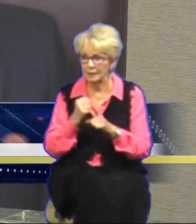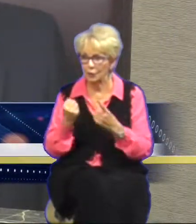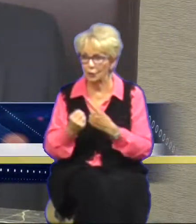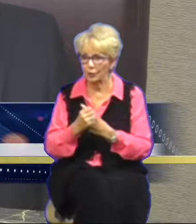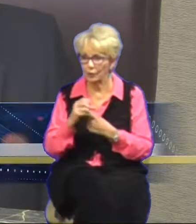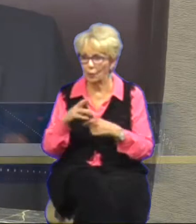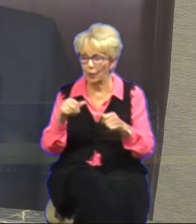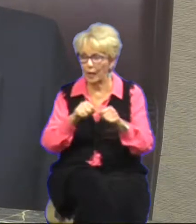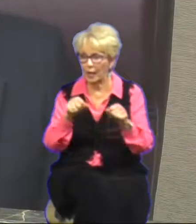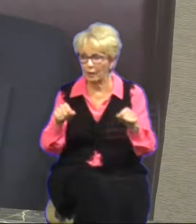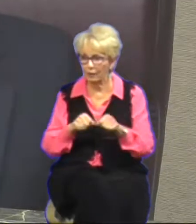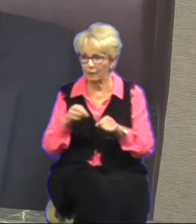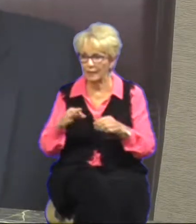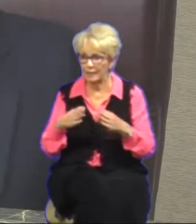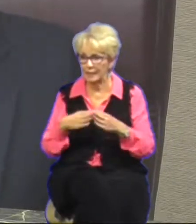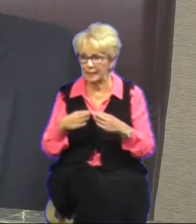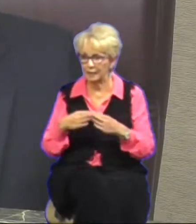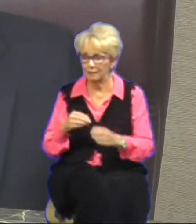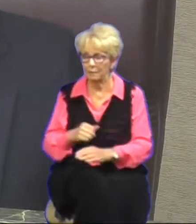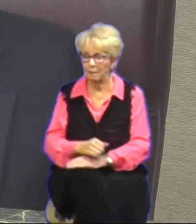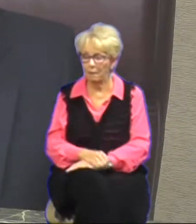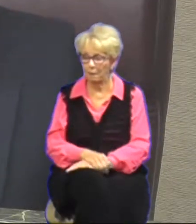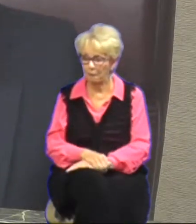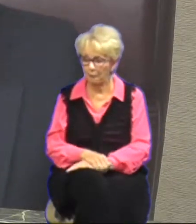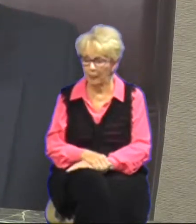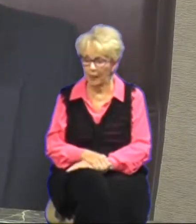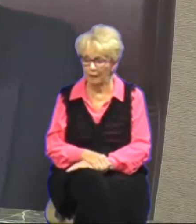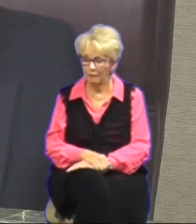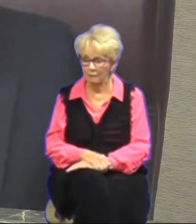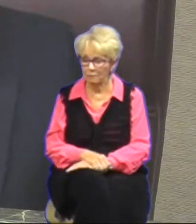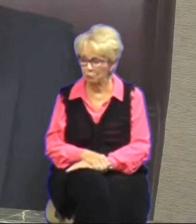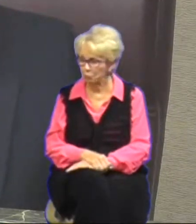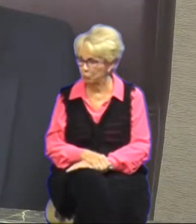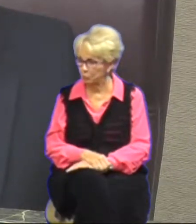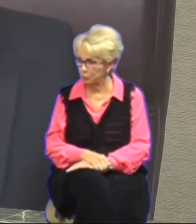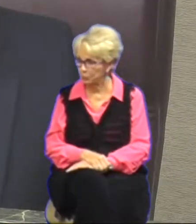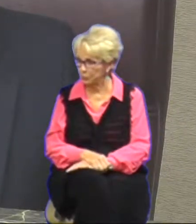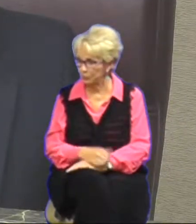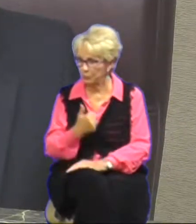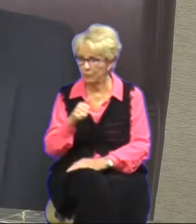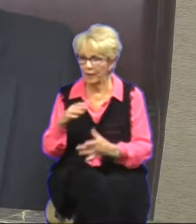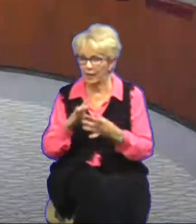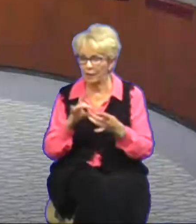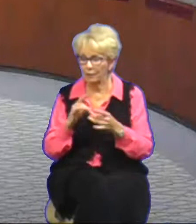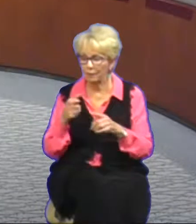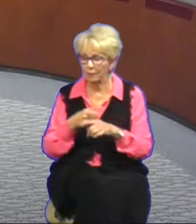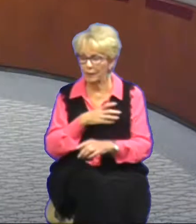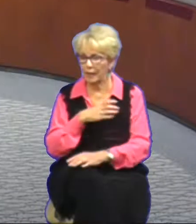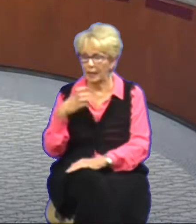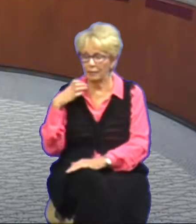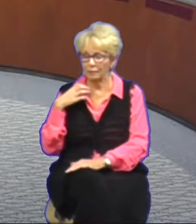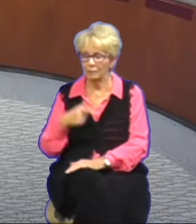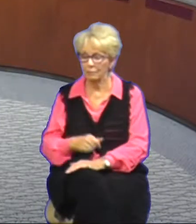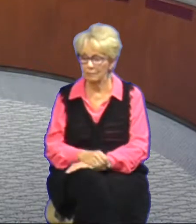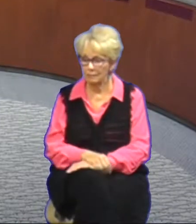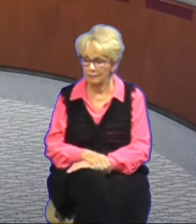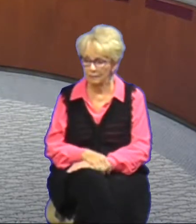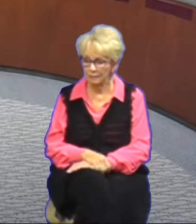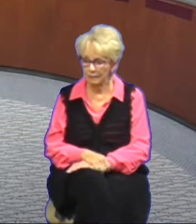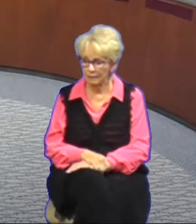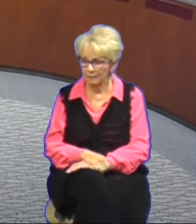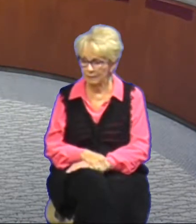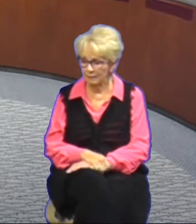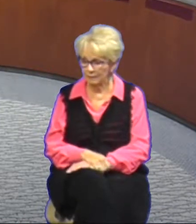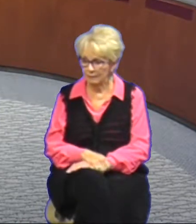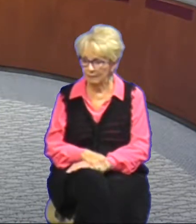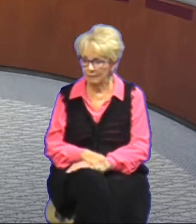situations or areas of the city. Thank you. Any members of any other comments from council? Would you like me to address please. That?